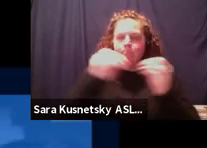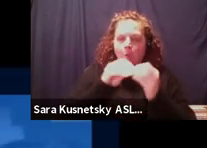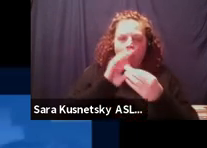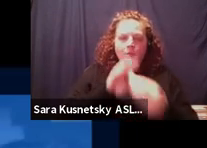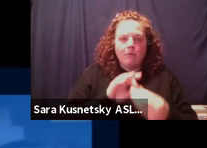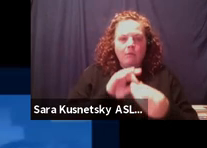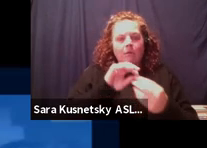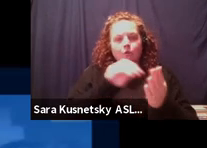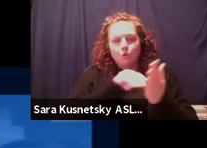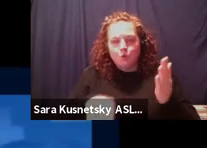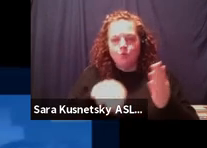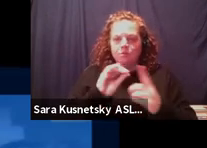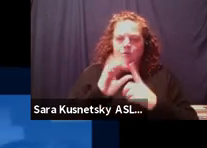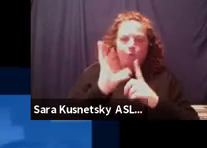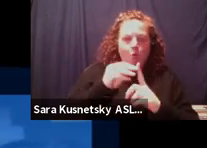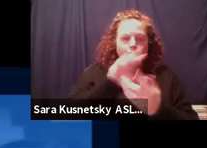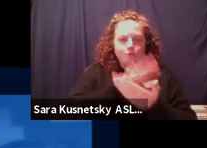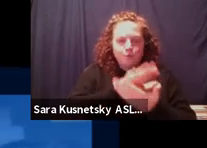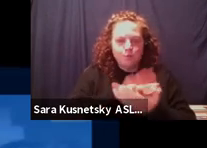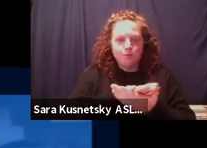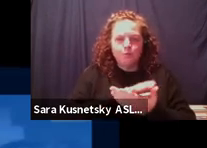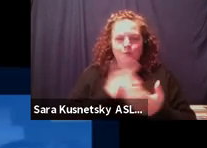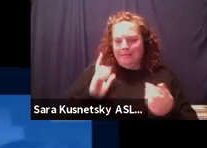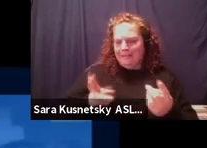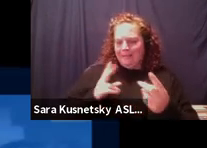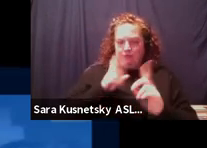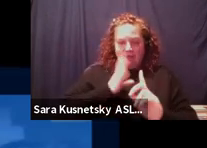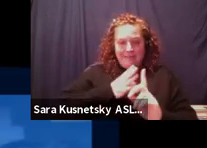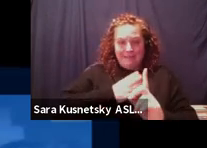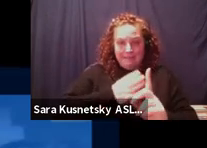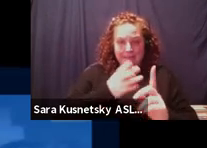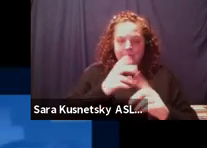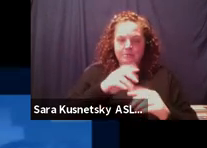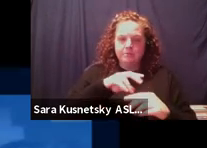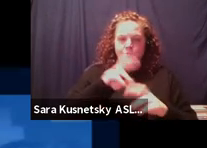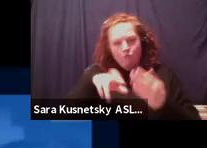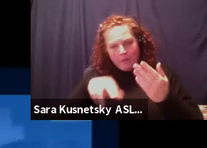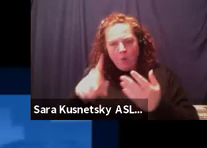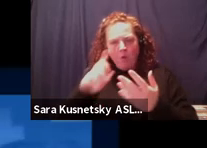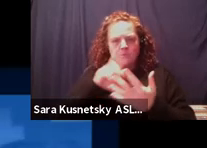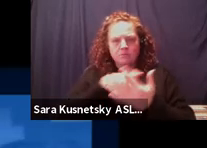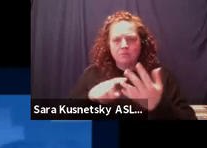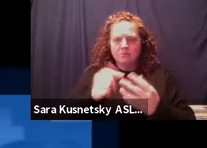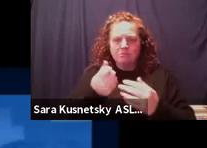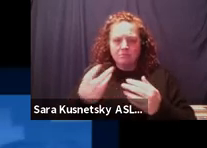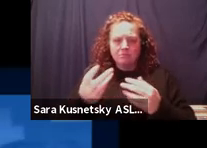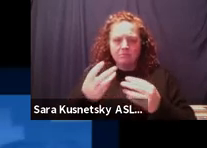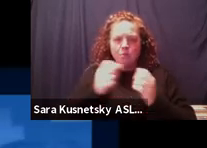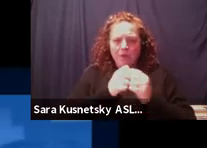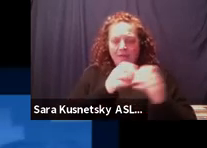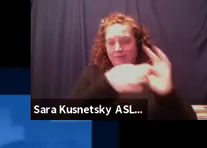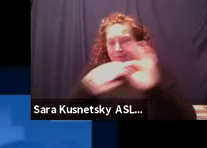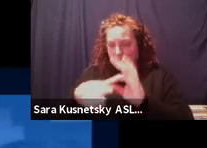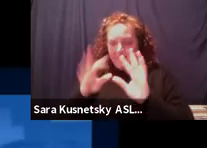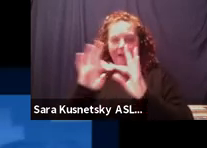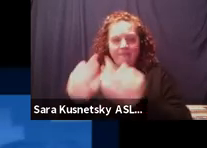attendance reports, and also coupled with family survey results, which allowed me to plan over the